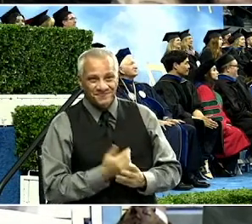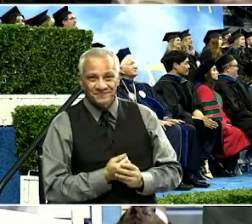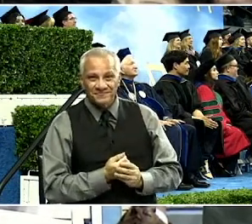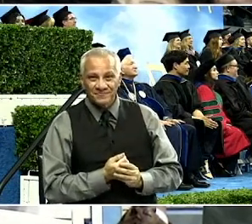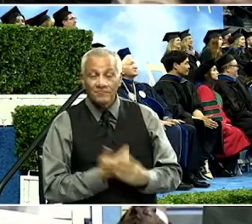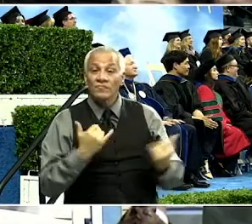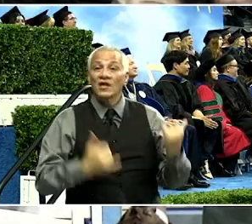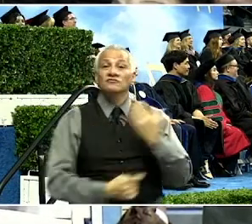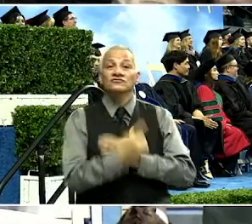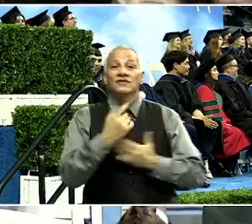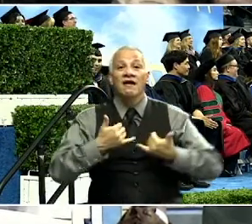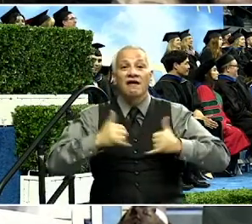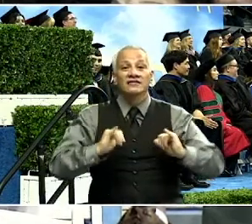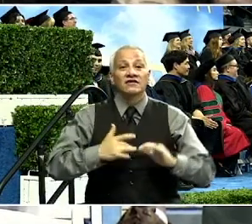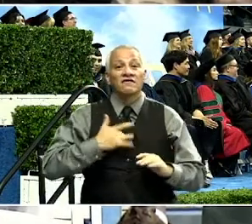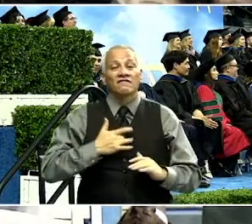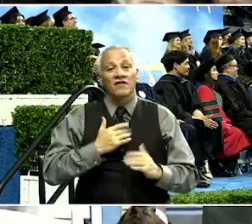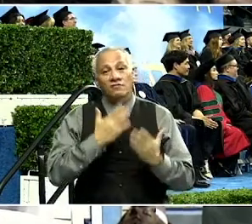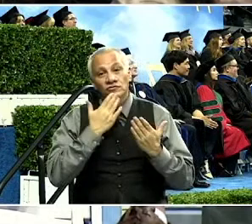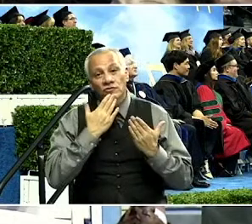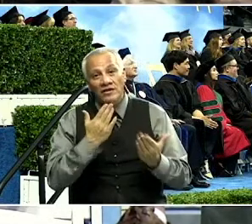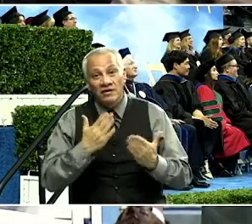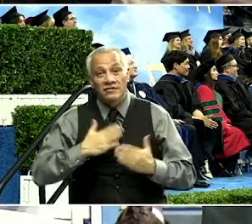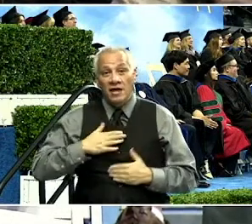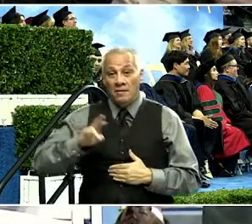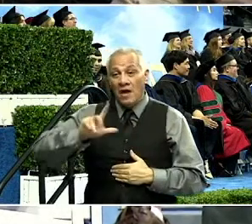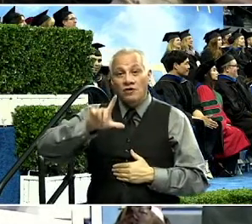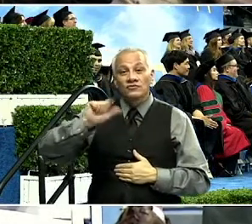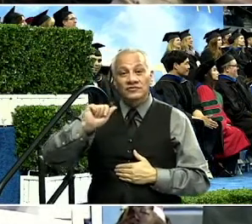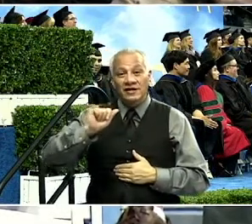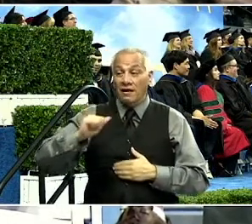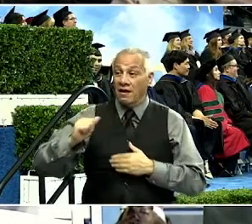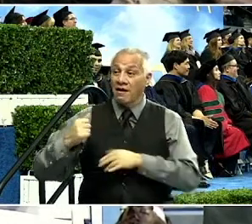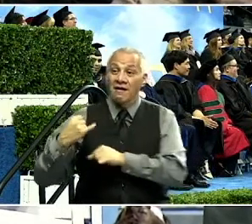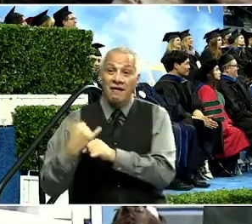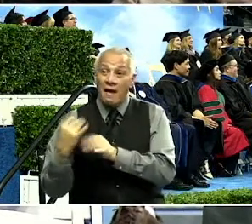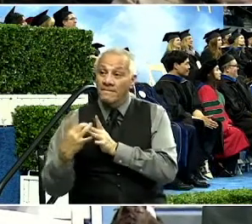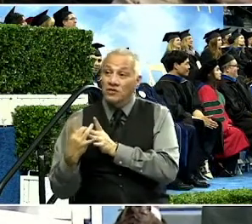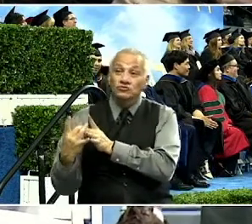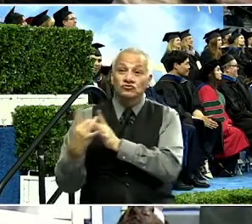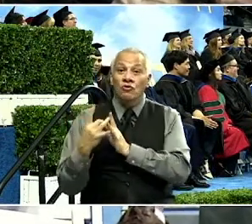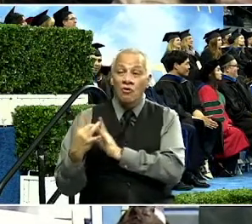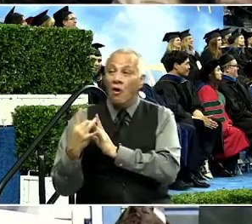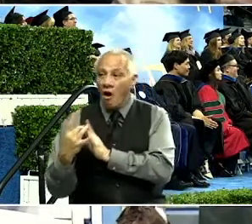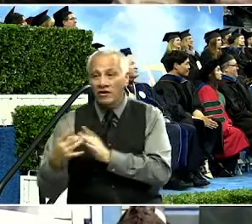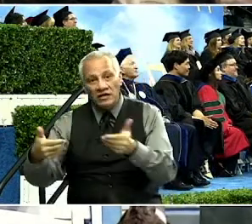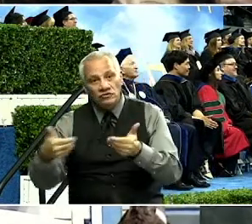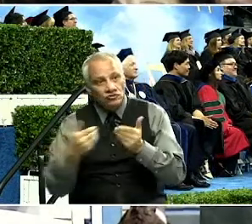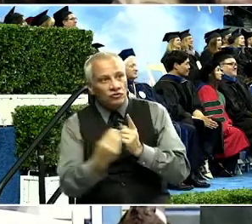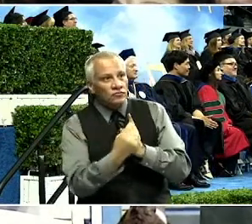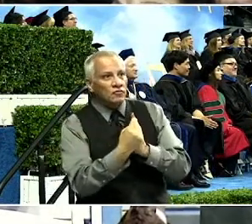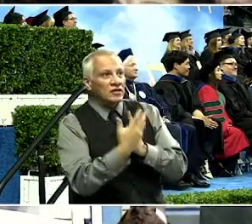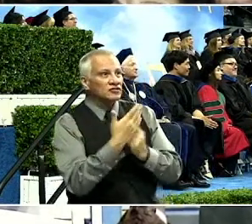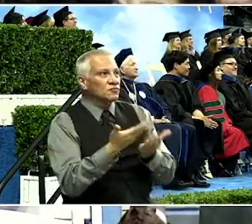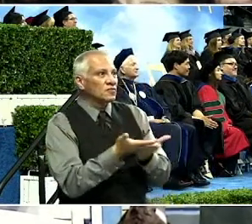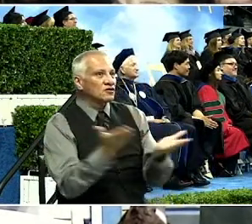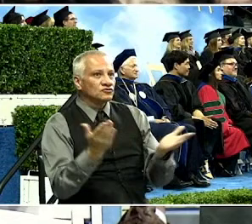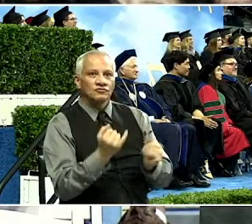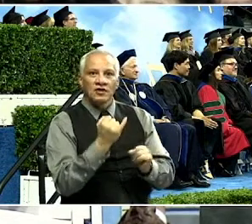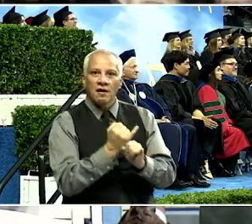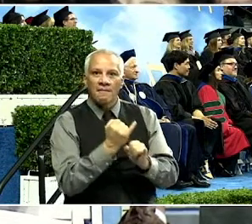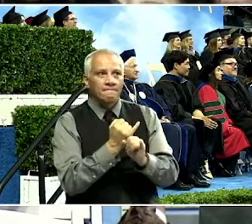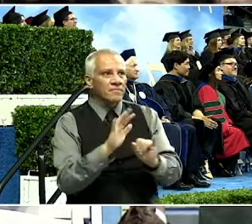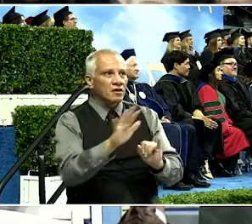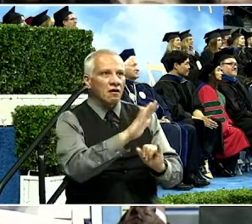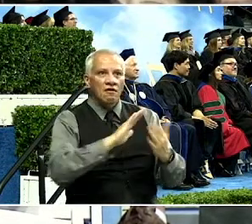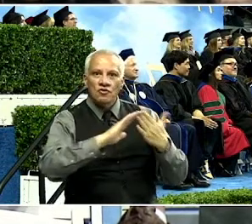To this day, I am so grateful my UCLA campus tour guides introduced me to the incredible community we have here on campus.